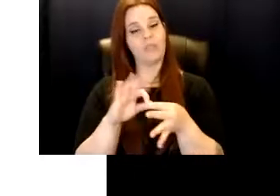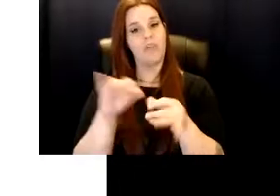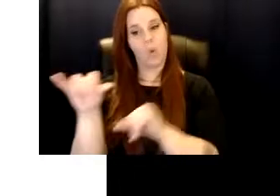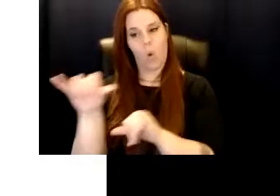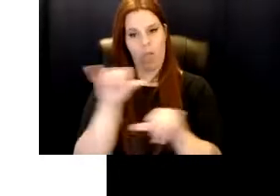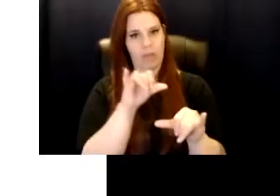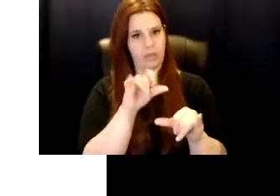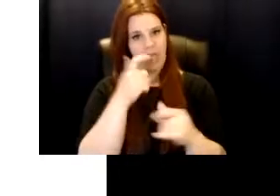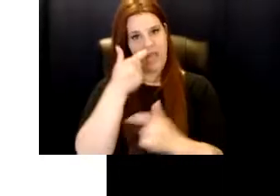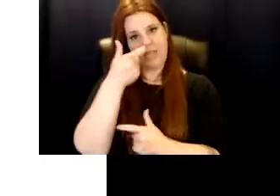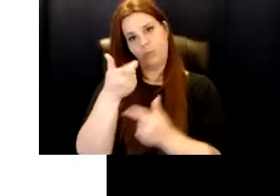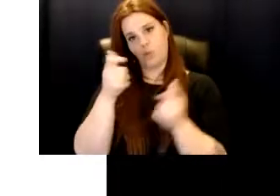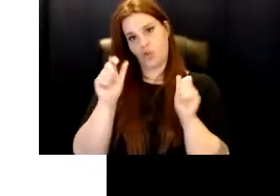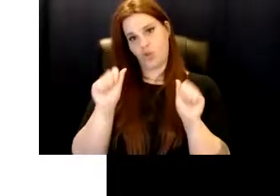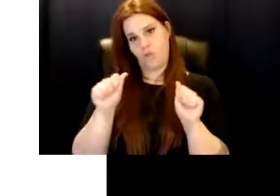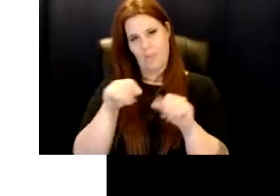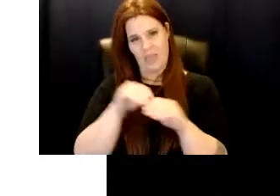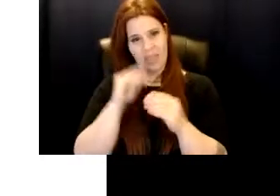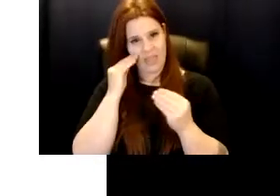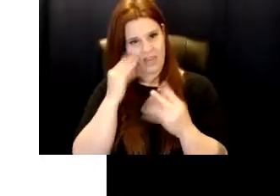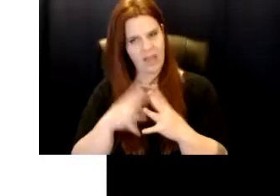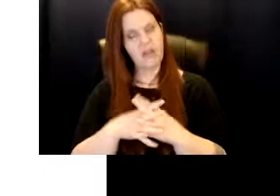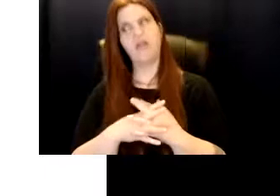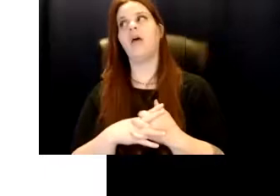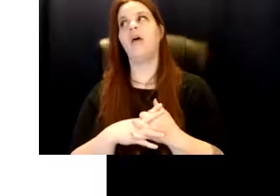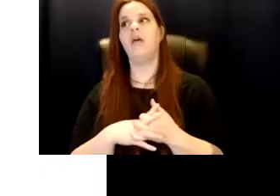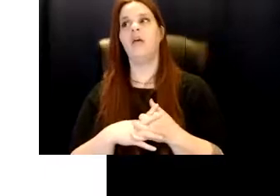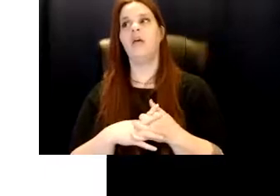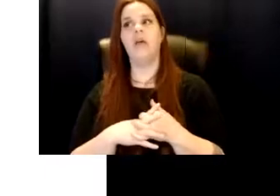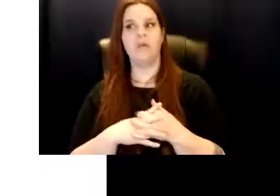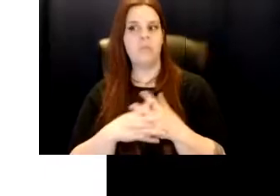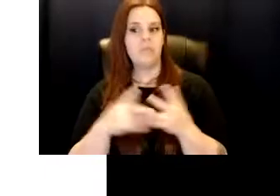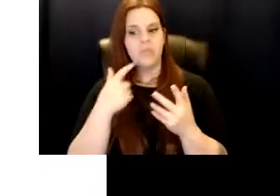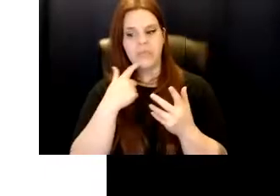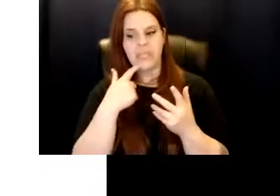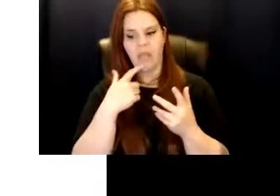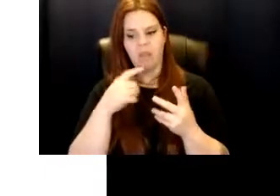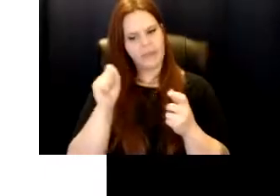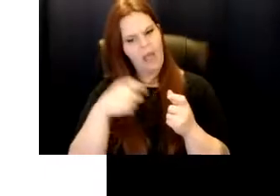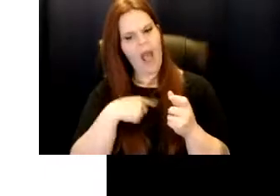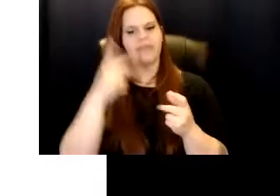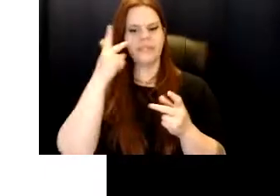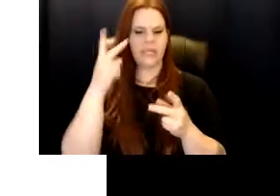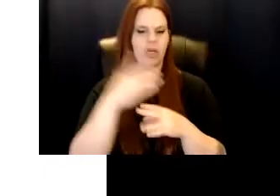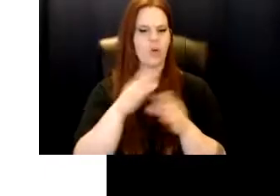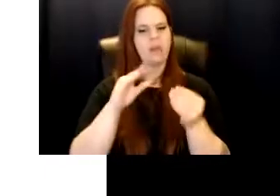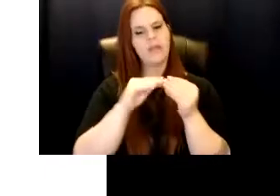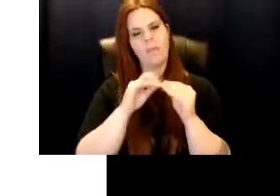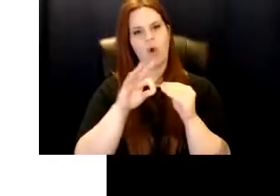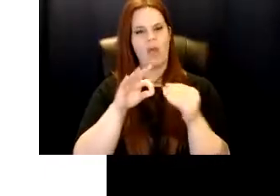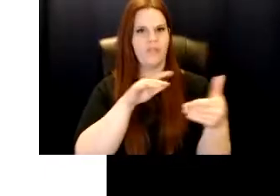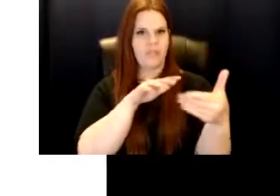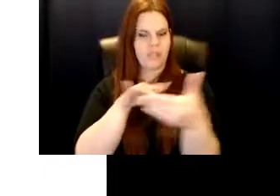that's observable in the data, and what we kind of say, yes, I think we've seen across the number of these studies